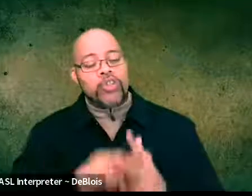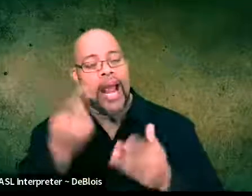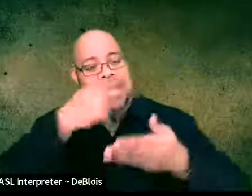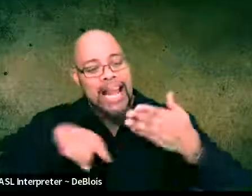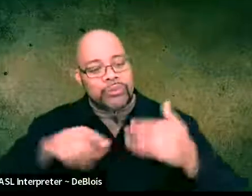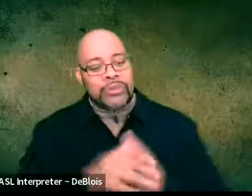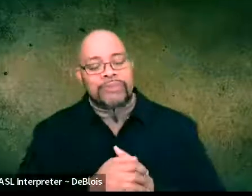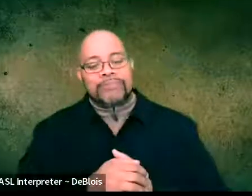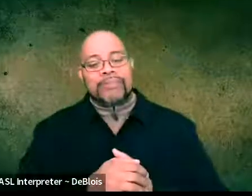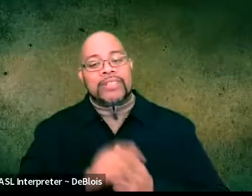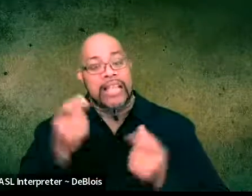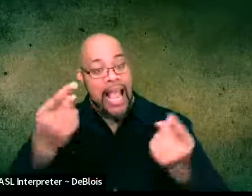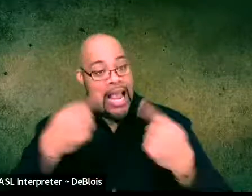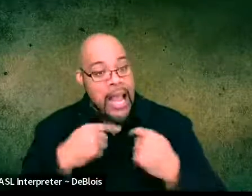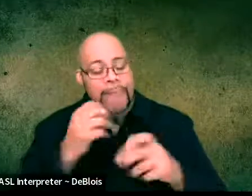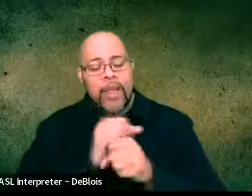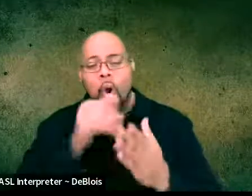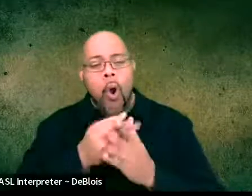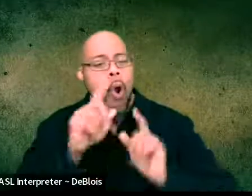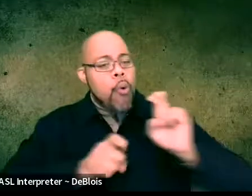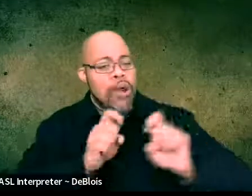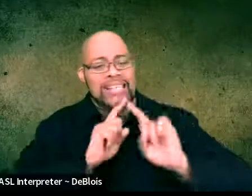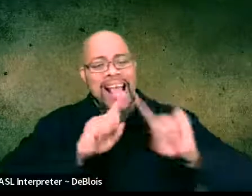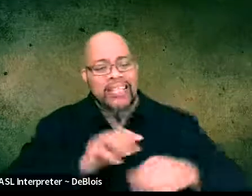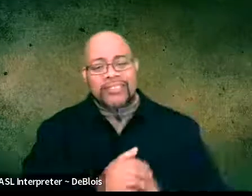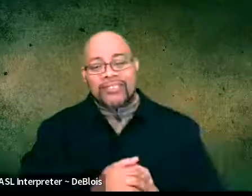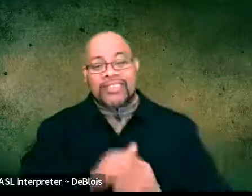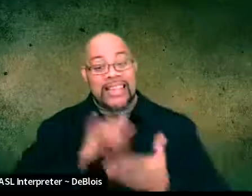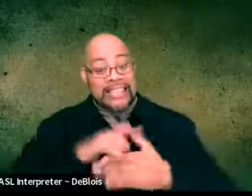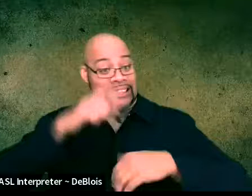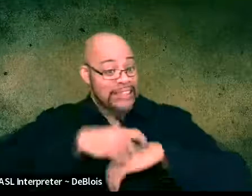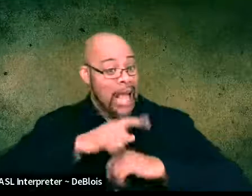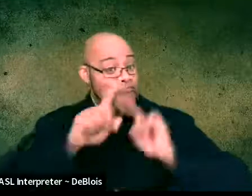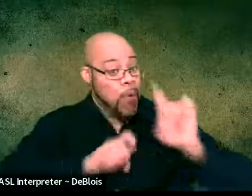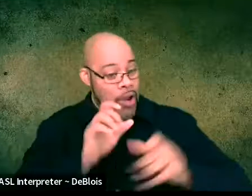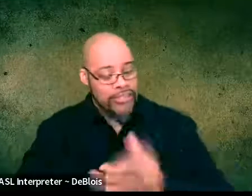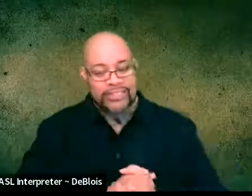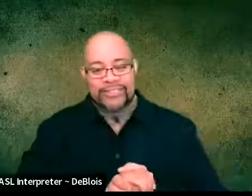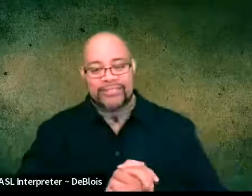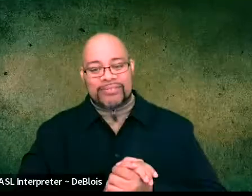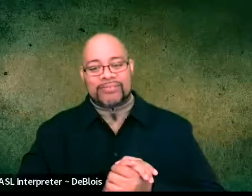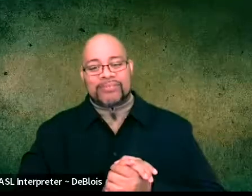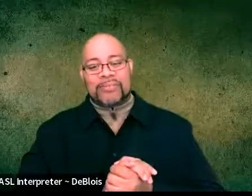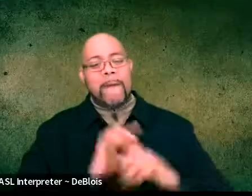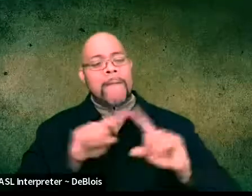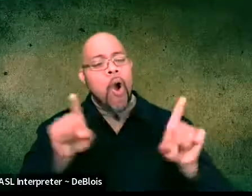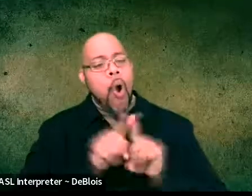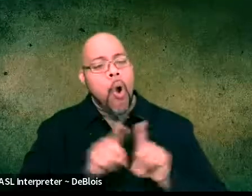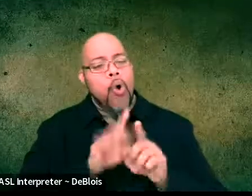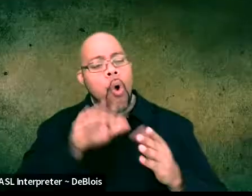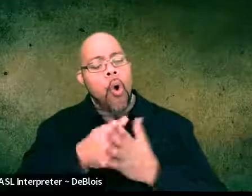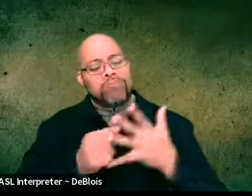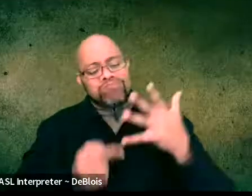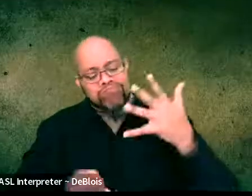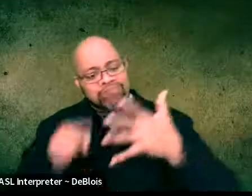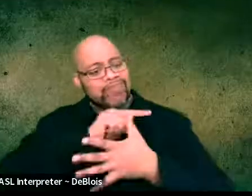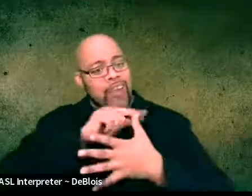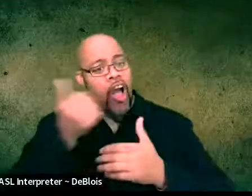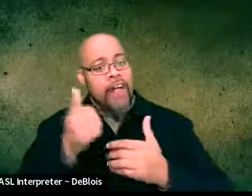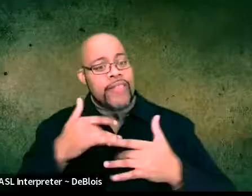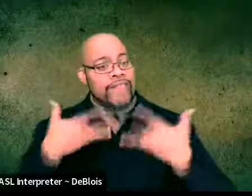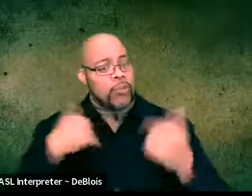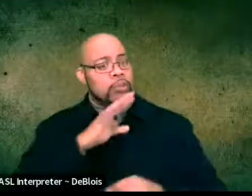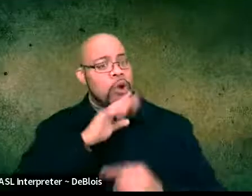week. That's where you can come get all your questions answered. That's the time for questions. But also all of the other events we've talked